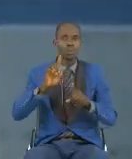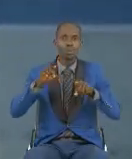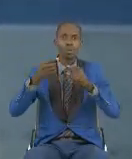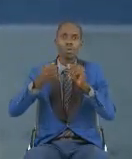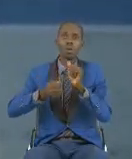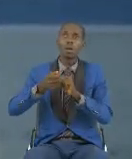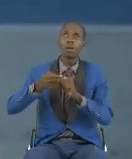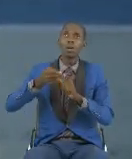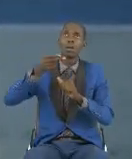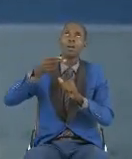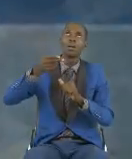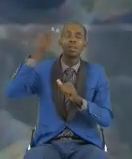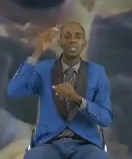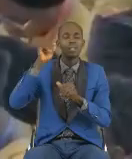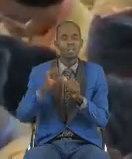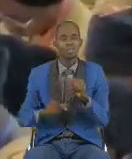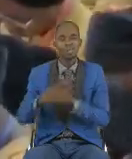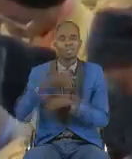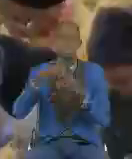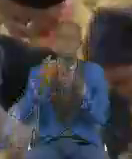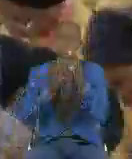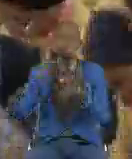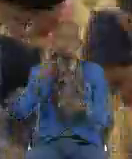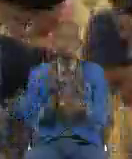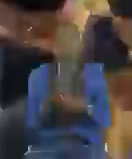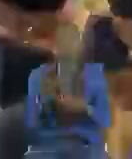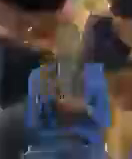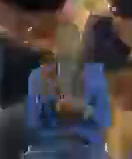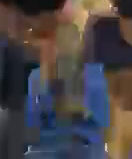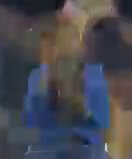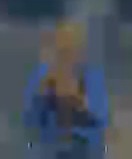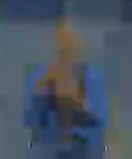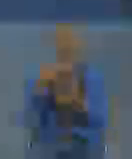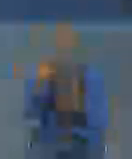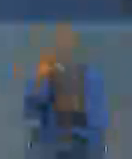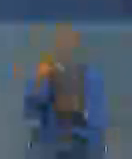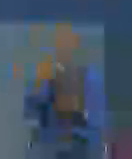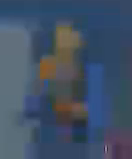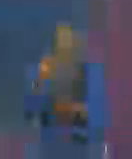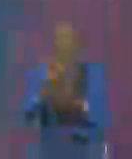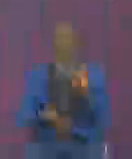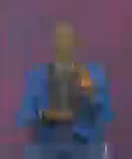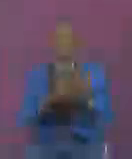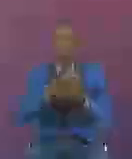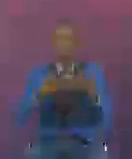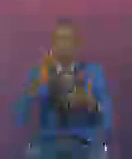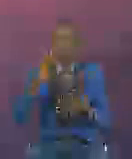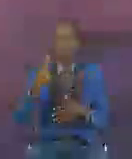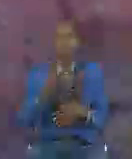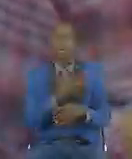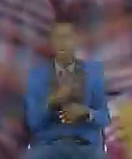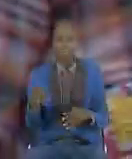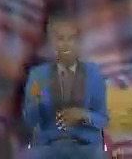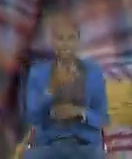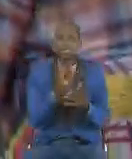higher in Jesus' name. Look at chapter 2 of Acts, verse 41. And then they that gladly